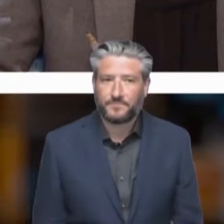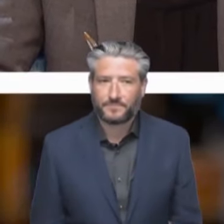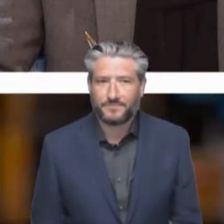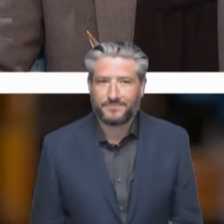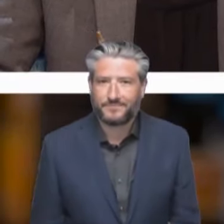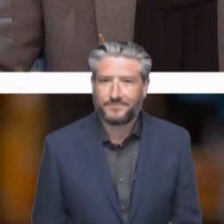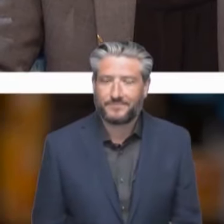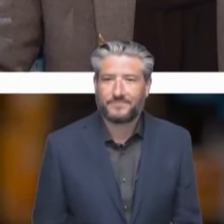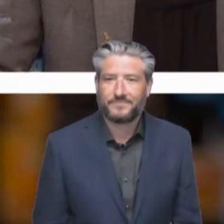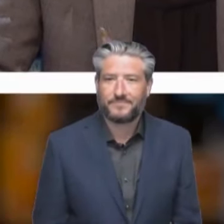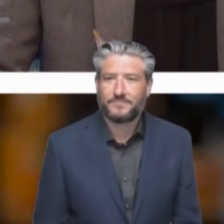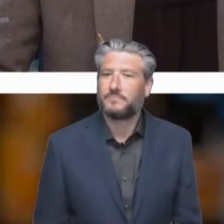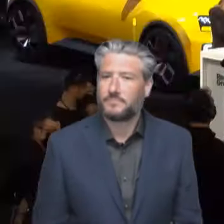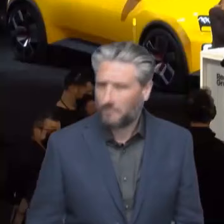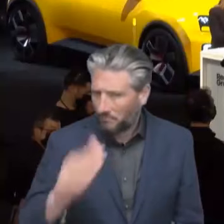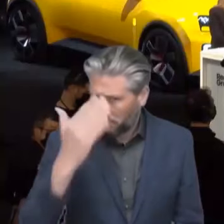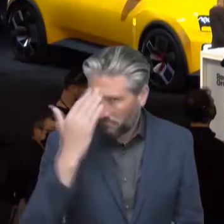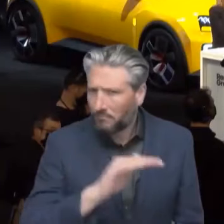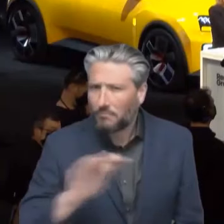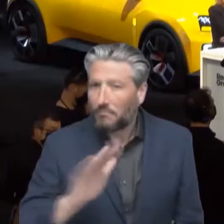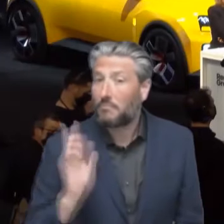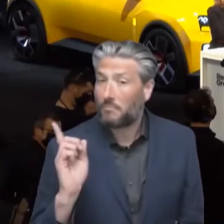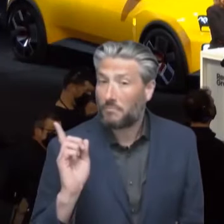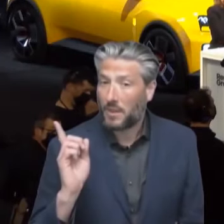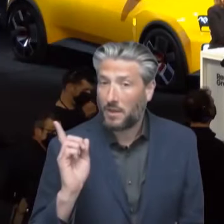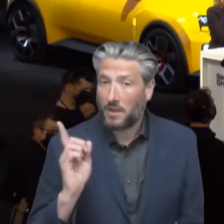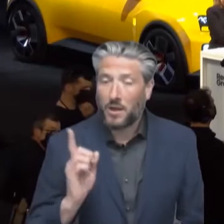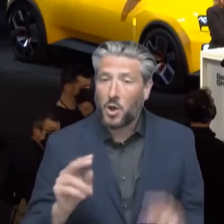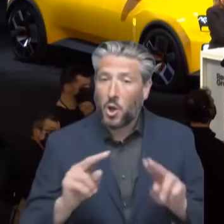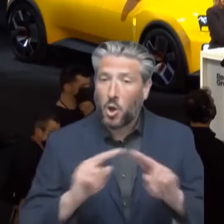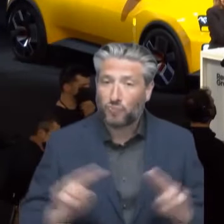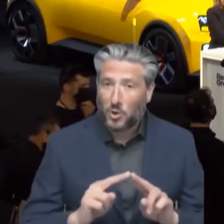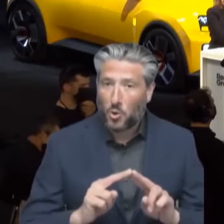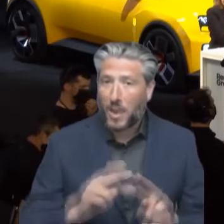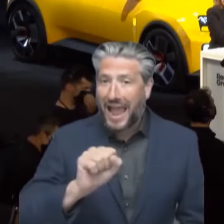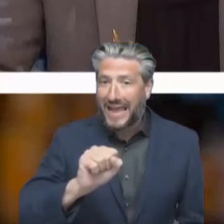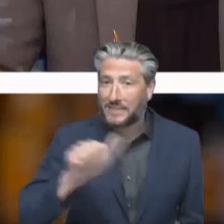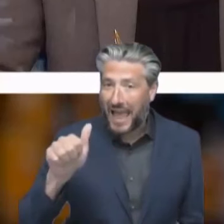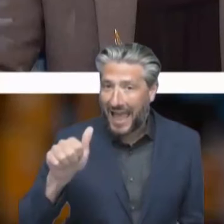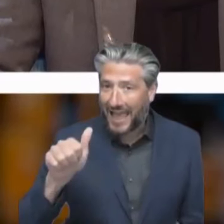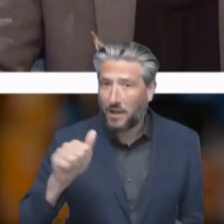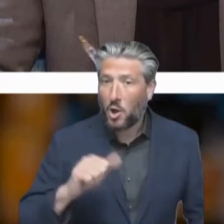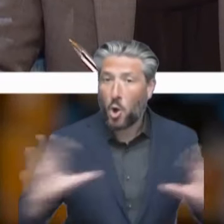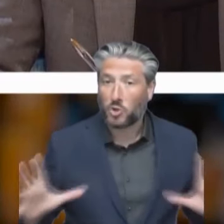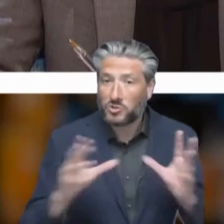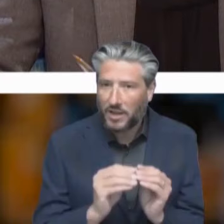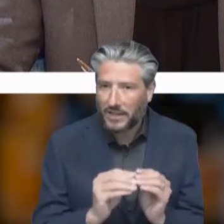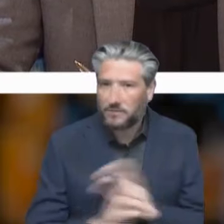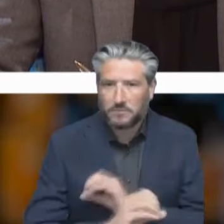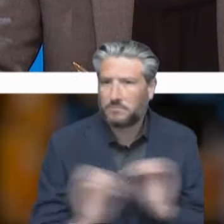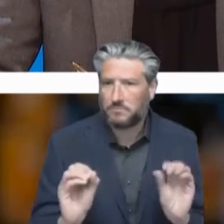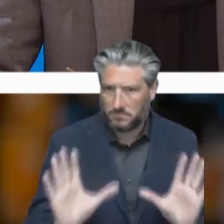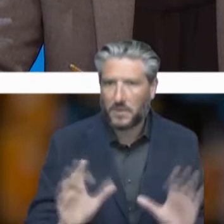138,815,198 euros. I remind you that these are the results of Renault SA and not the consolidated results of Group Renault. The